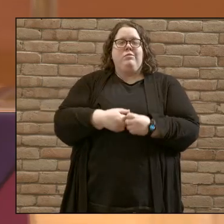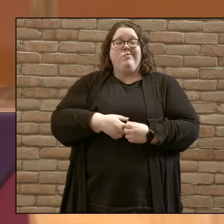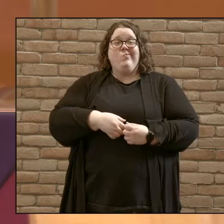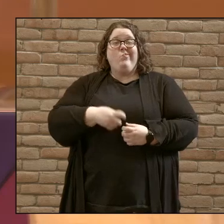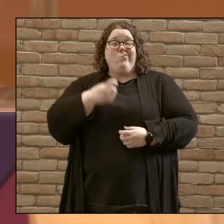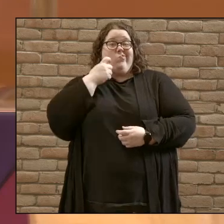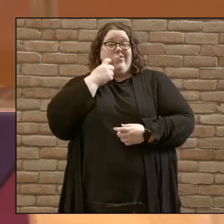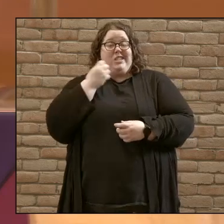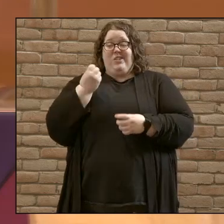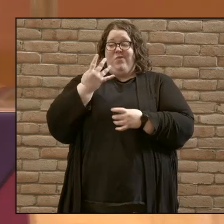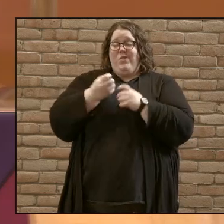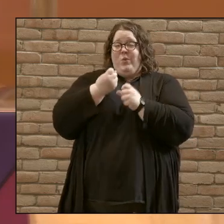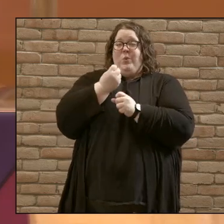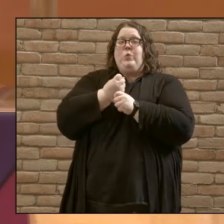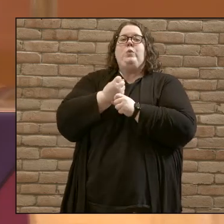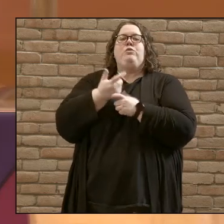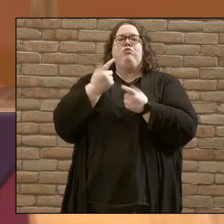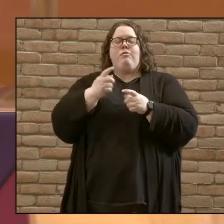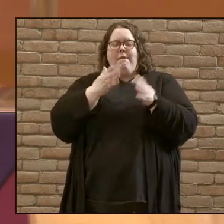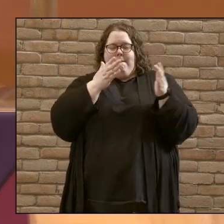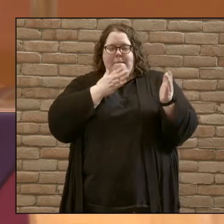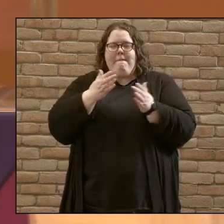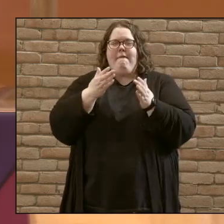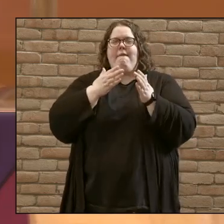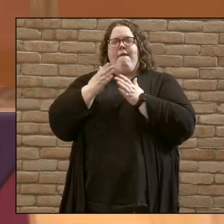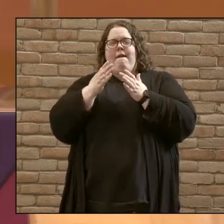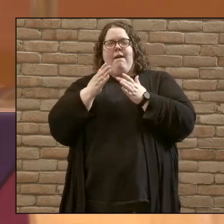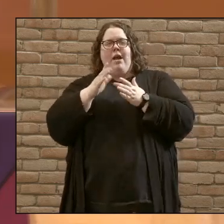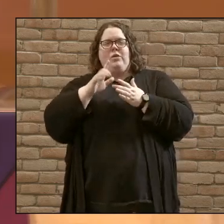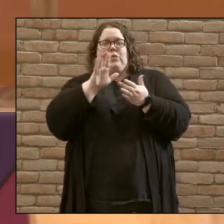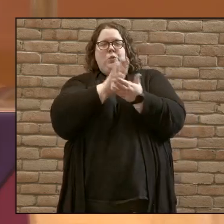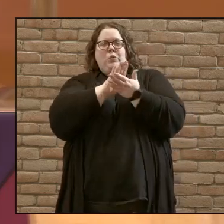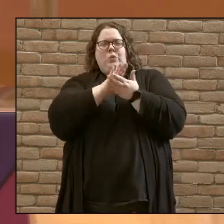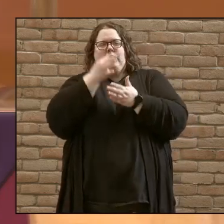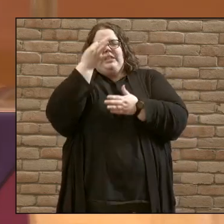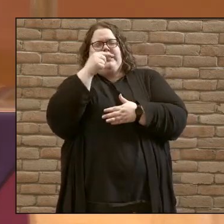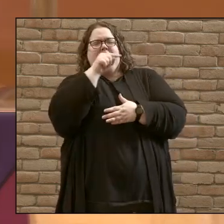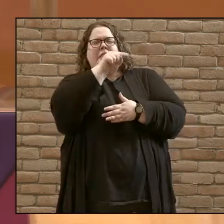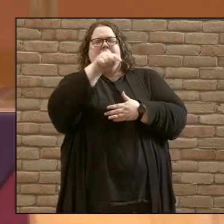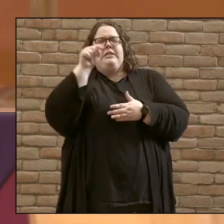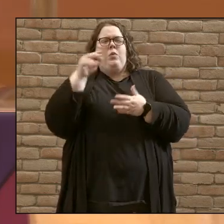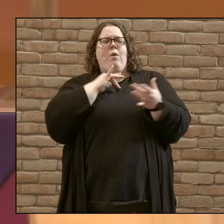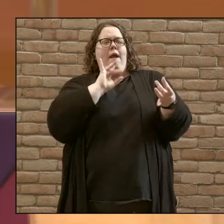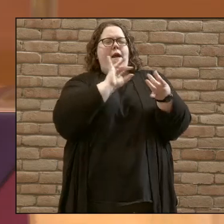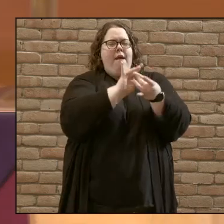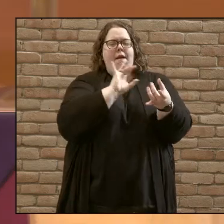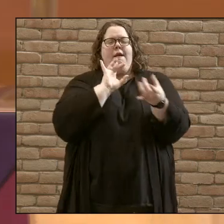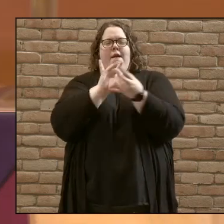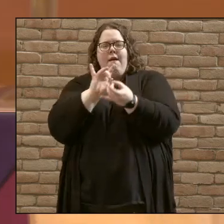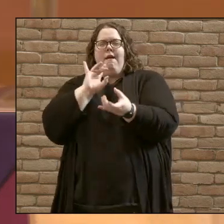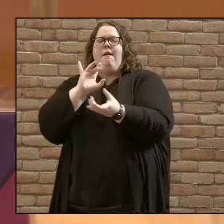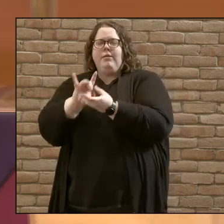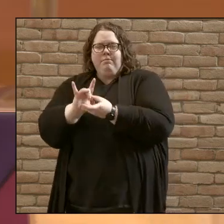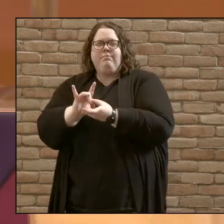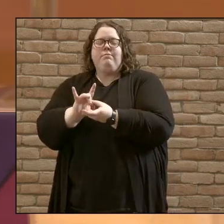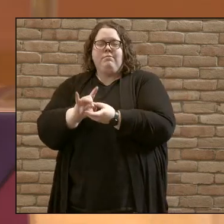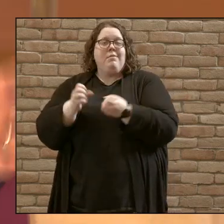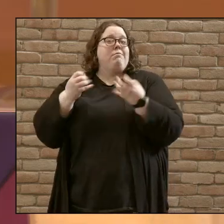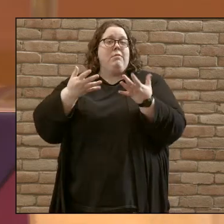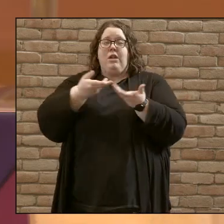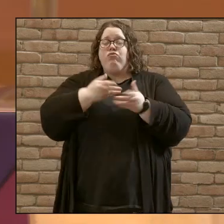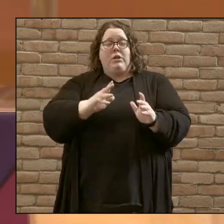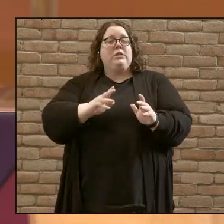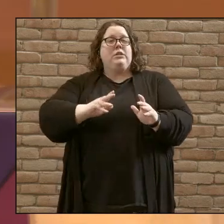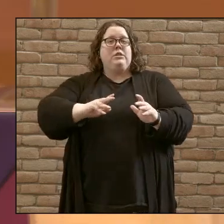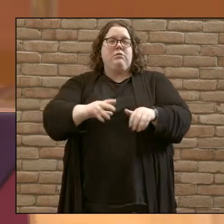more intentional about connecting with local schools around us. And we've been doing that in a number of ways, sending out